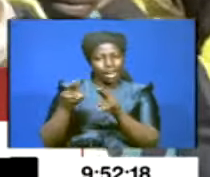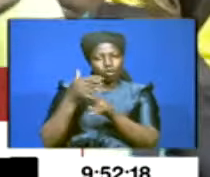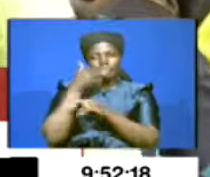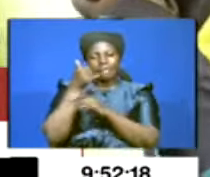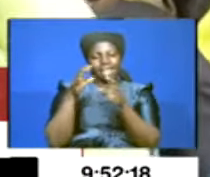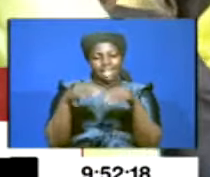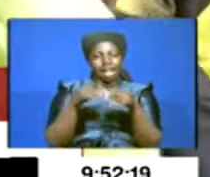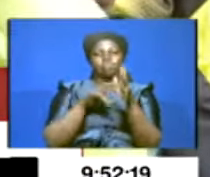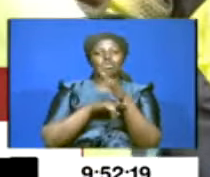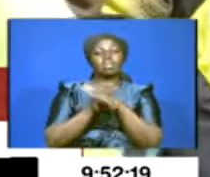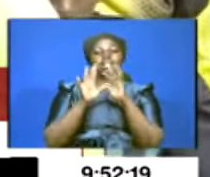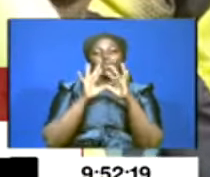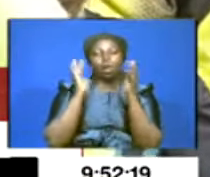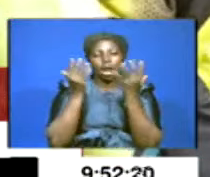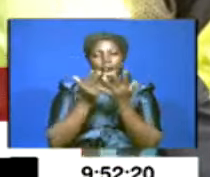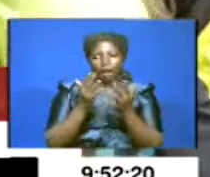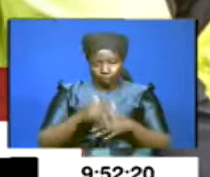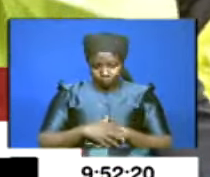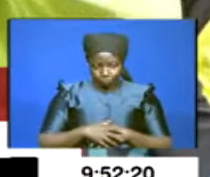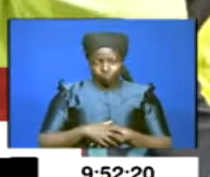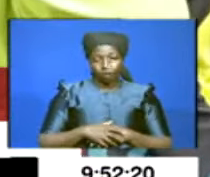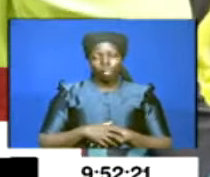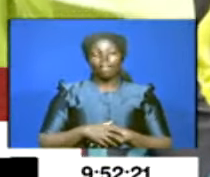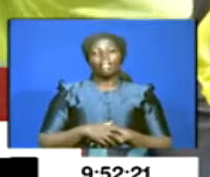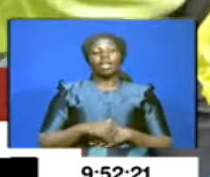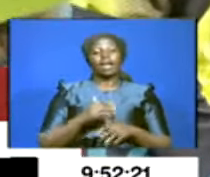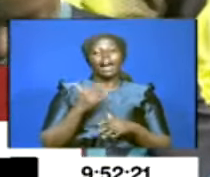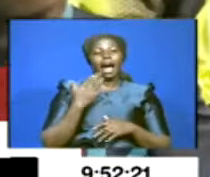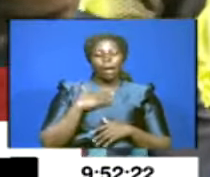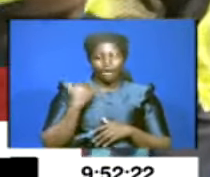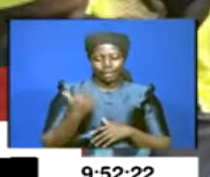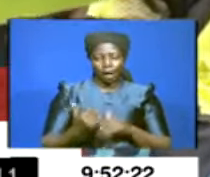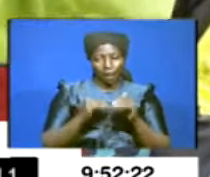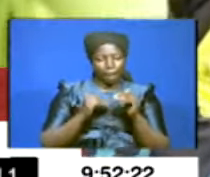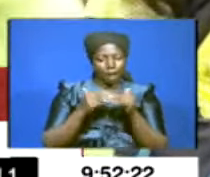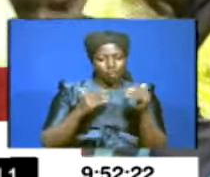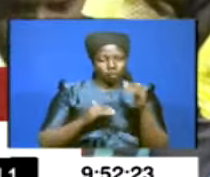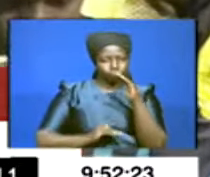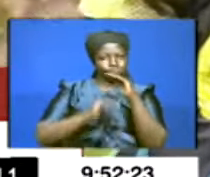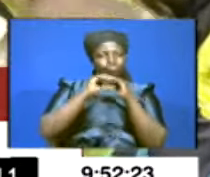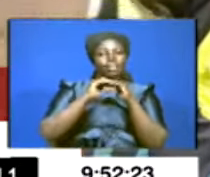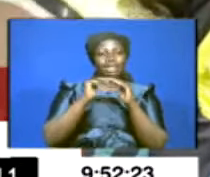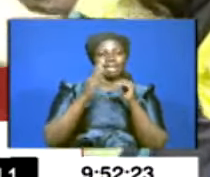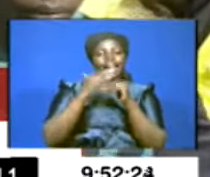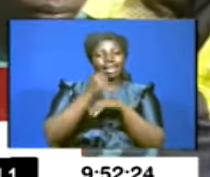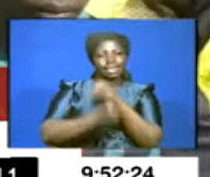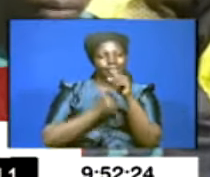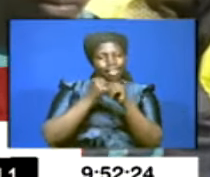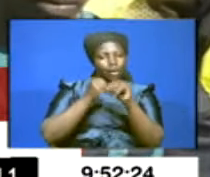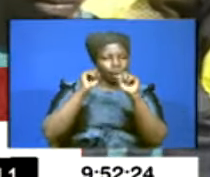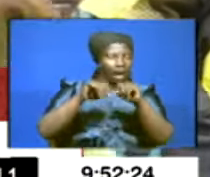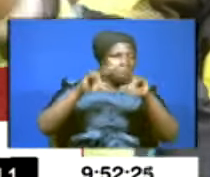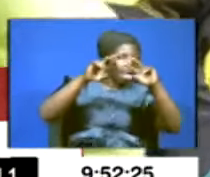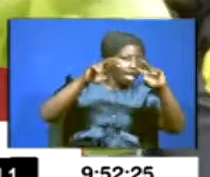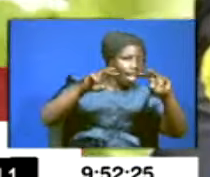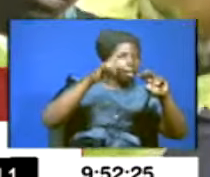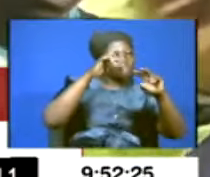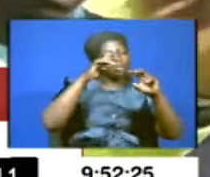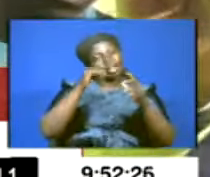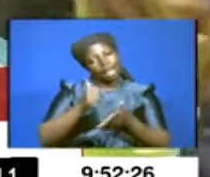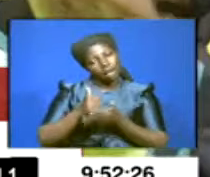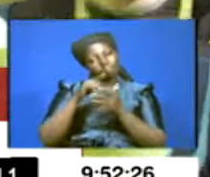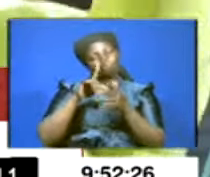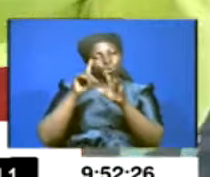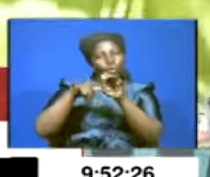years tuko na uwezo wa kuanza kumtafutia kama ni international tournaments, kuna kama ni hizi local tournaments, kuna